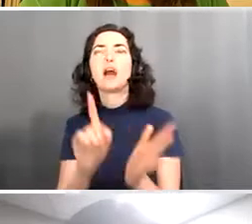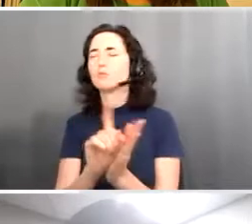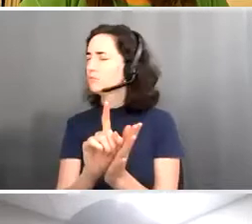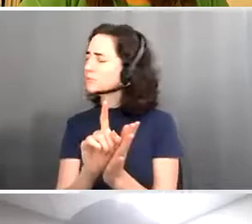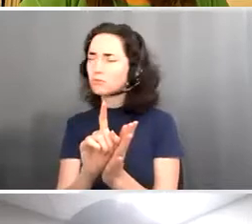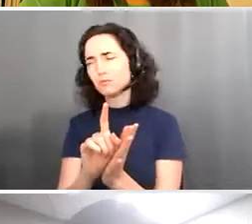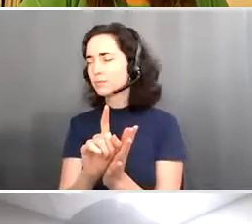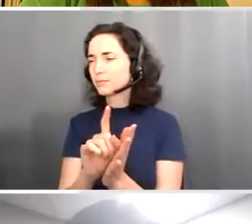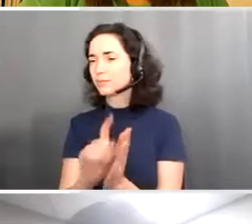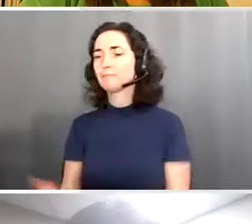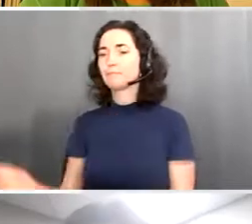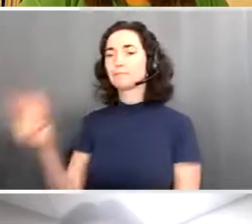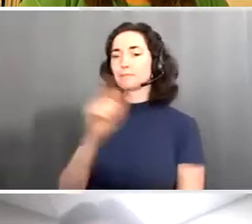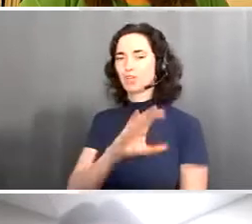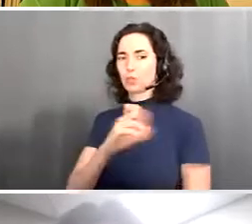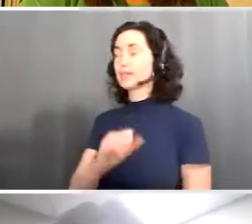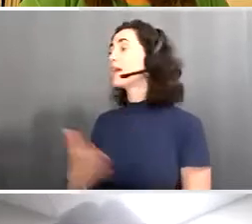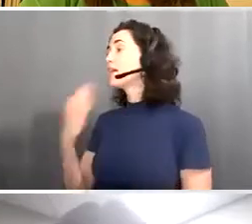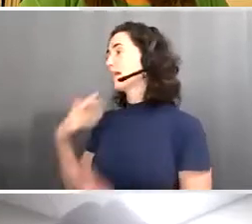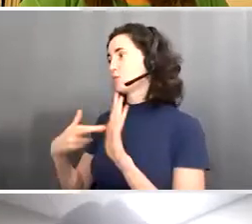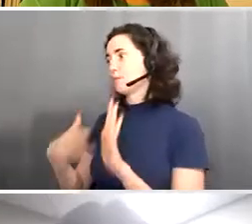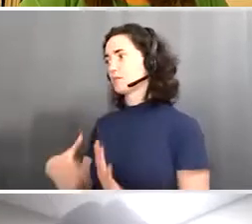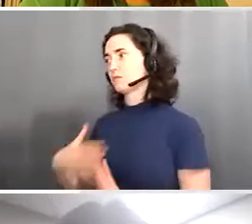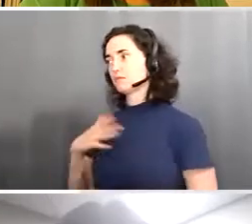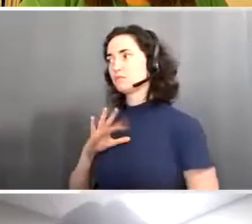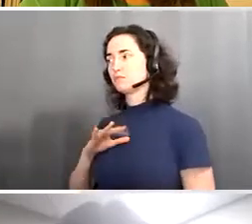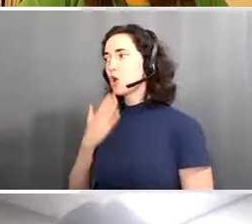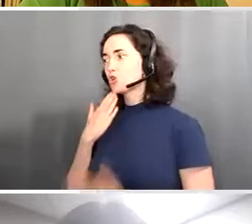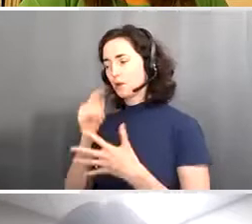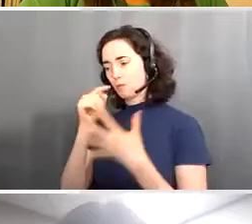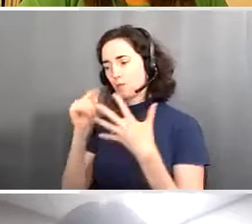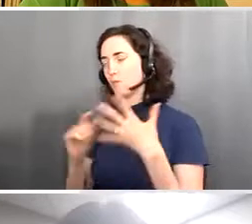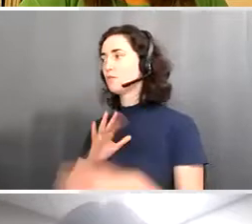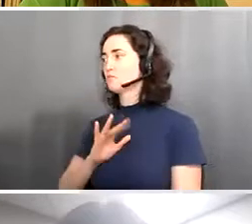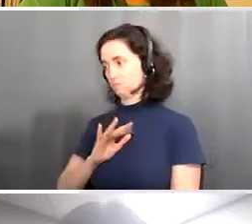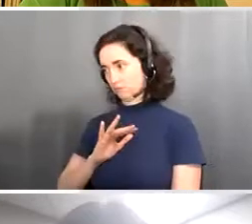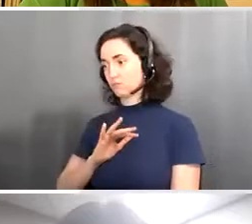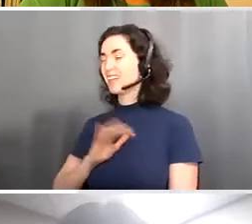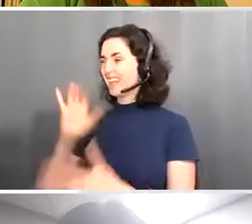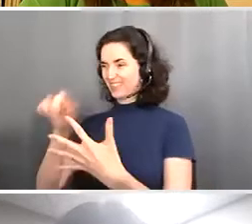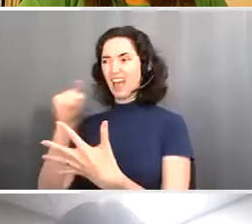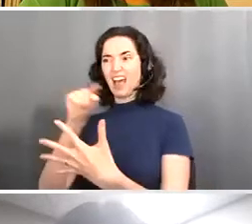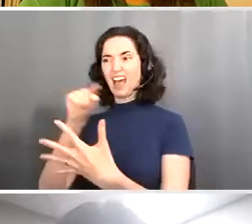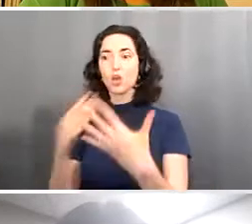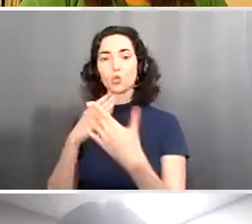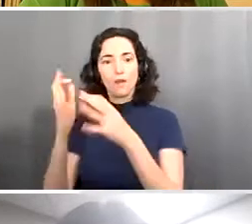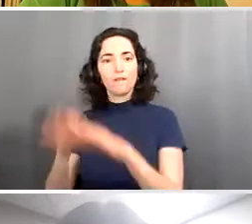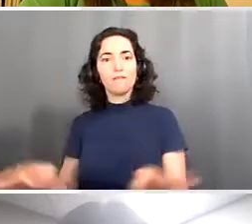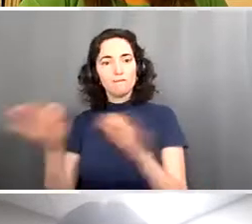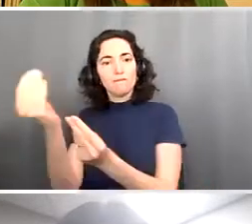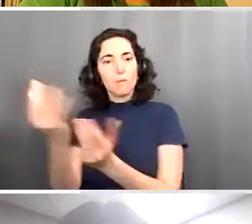Thank you, Representative. I appreciate that. Those are all really good points. And I think those are pieces of information that would